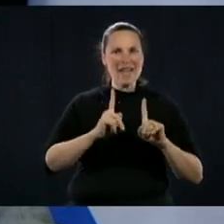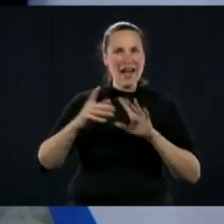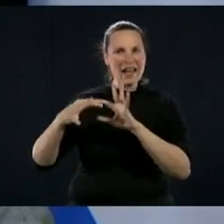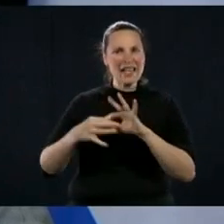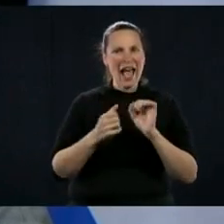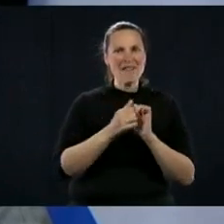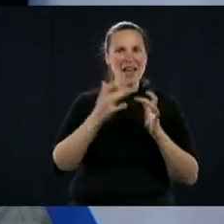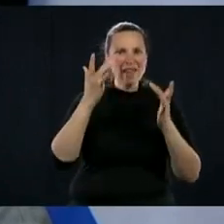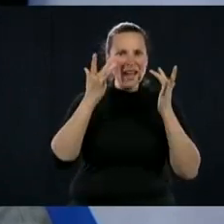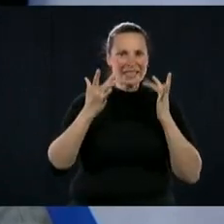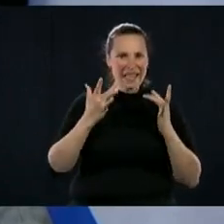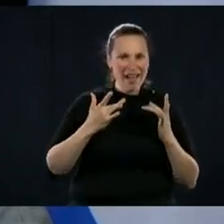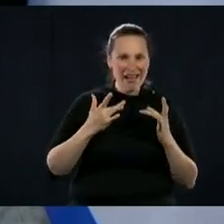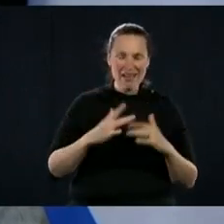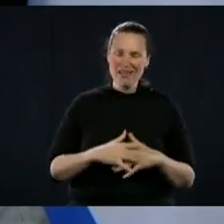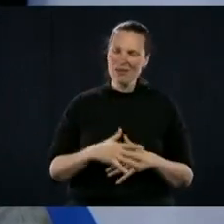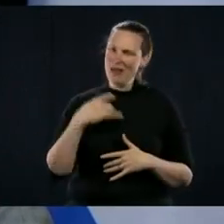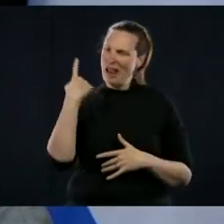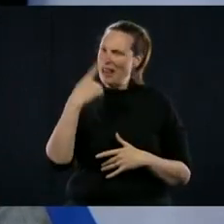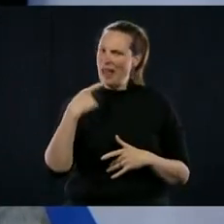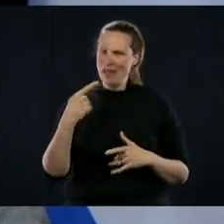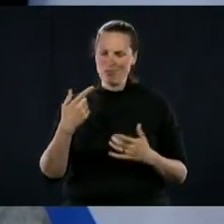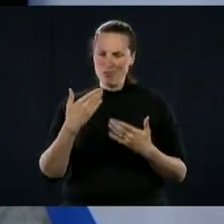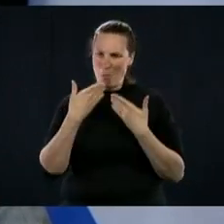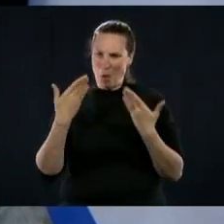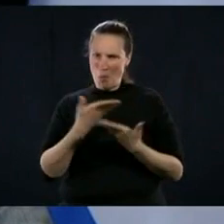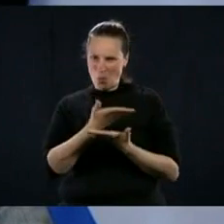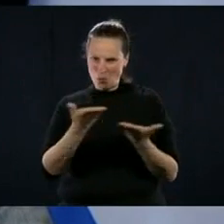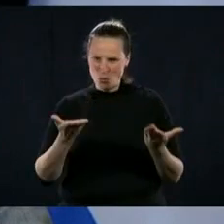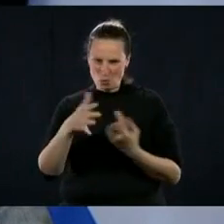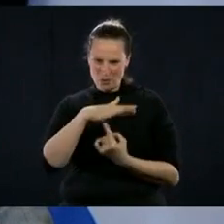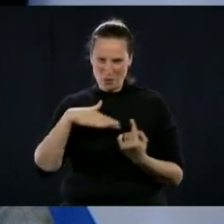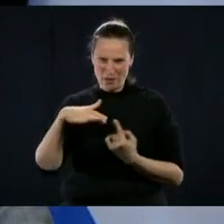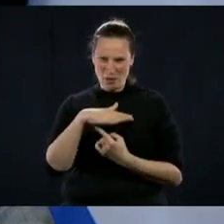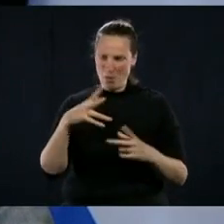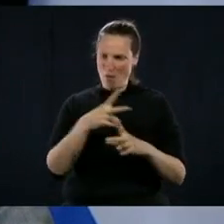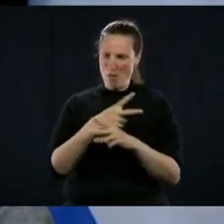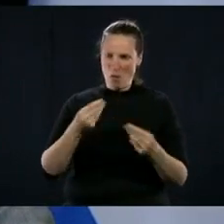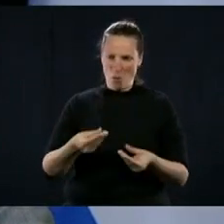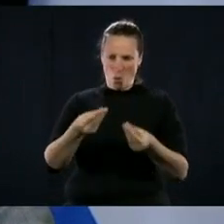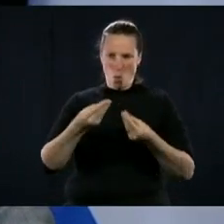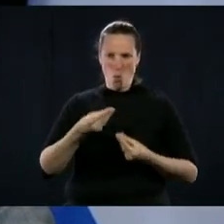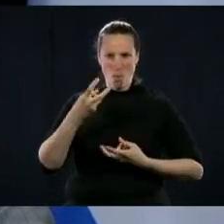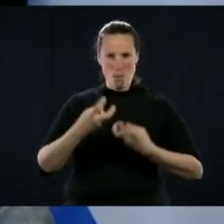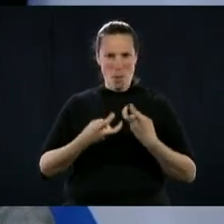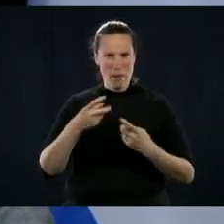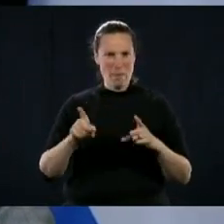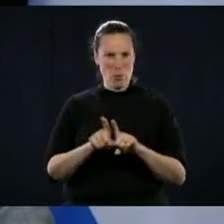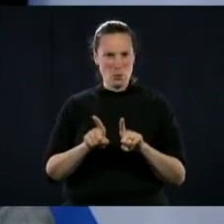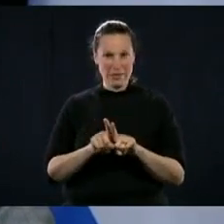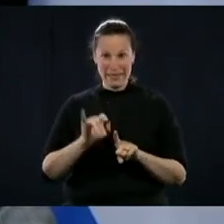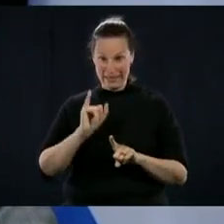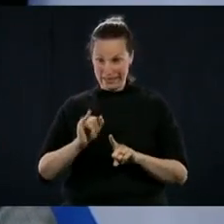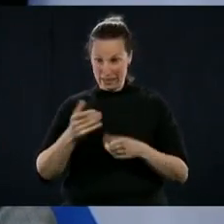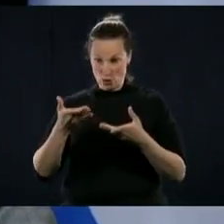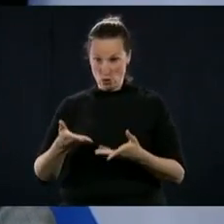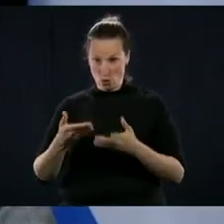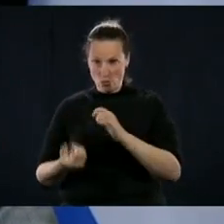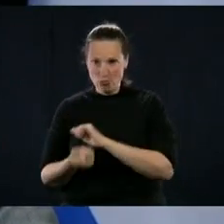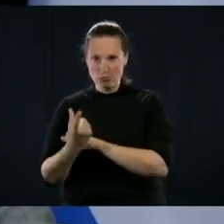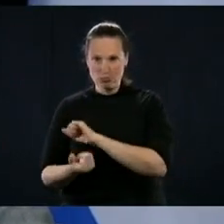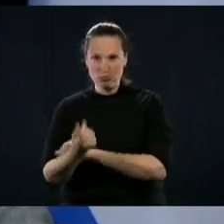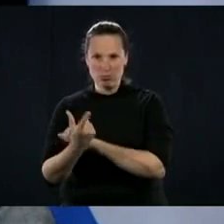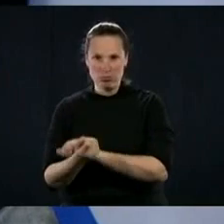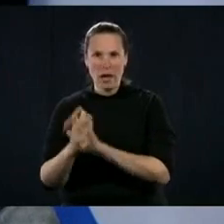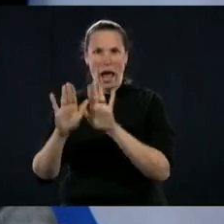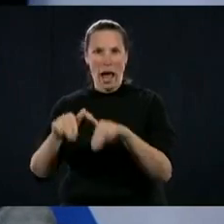like some people have for measles. There are things that are slackening, and I don't want it to become significant because